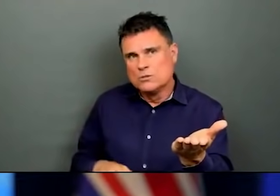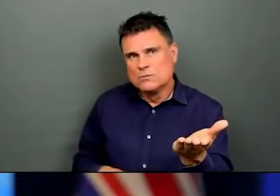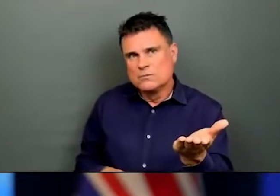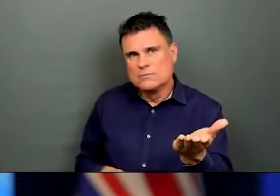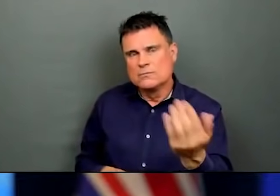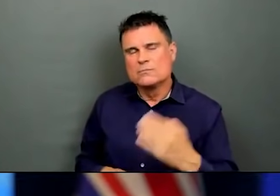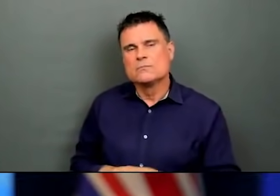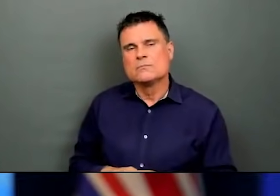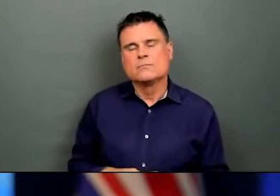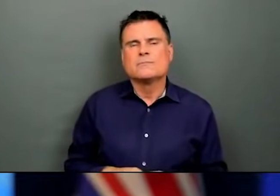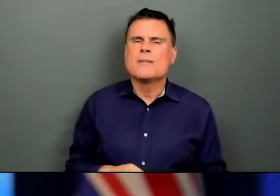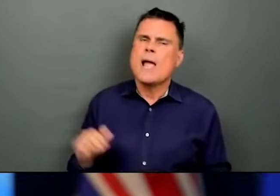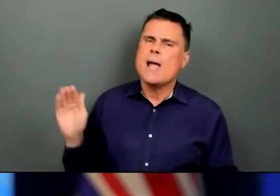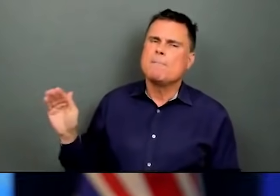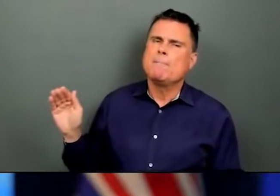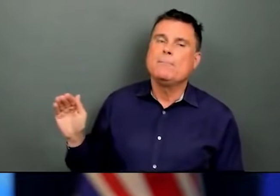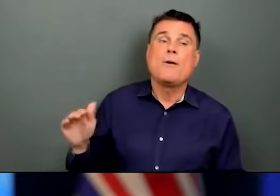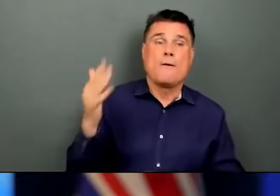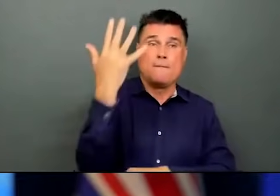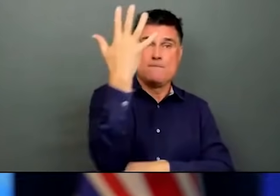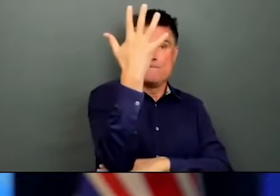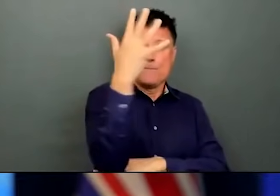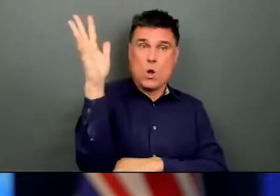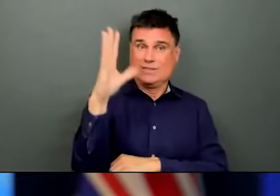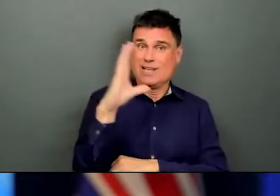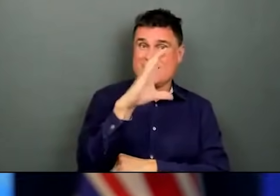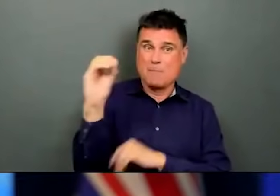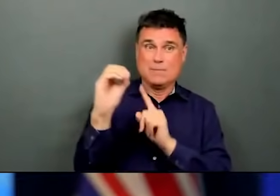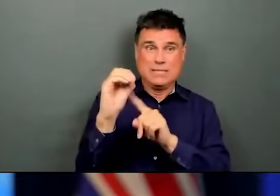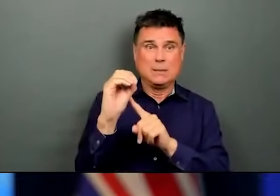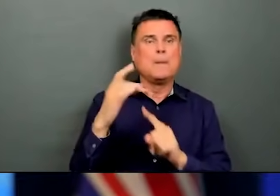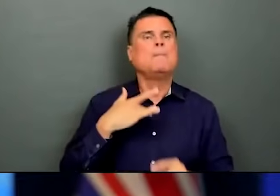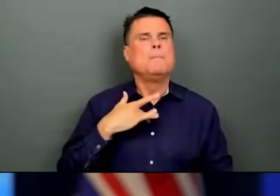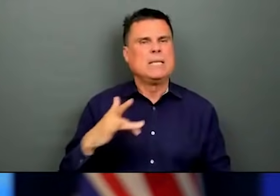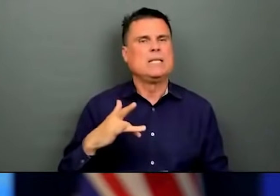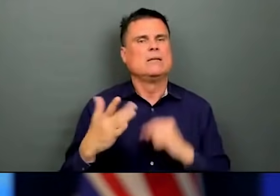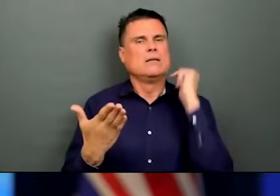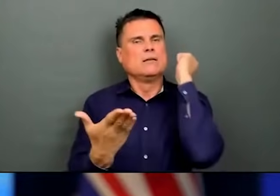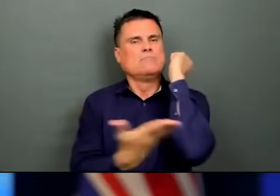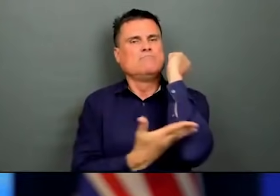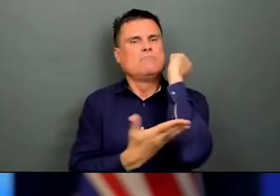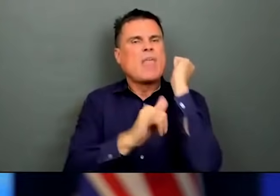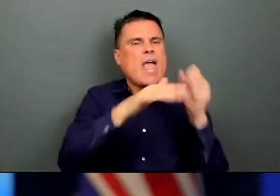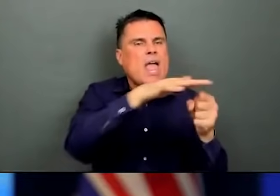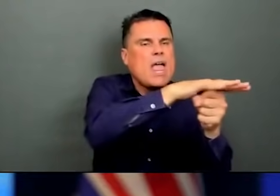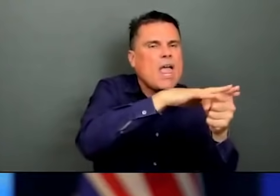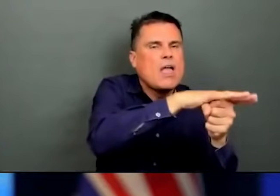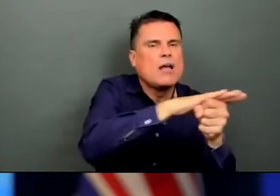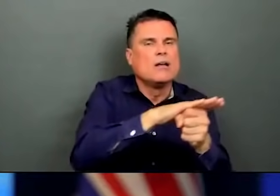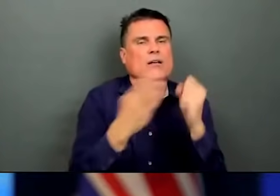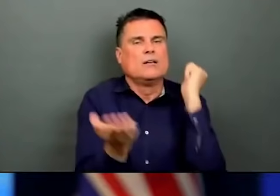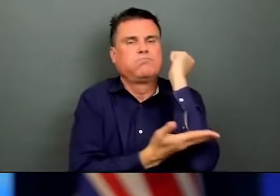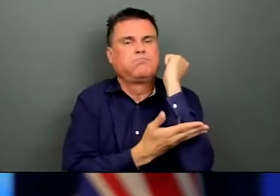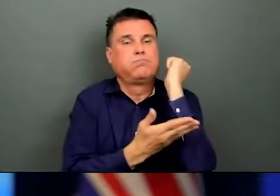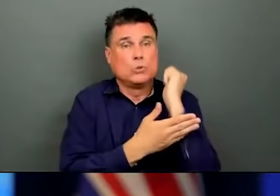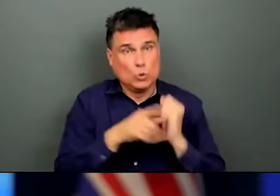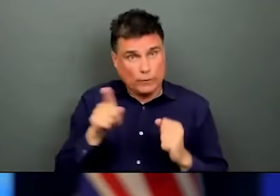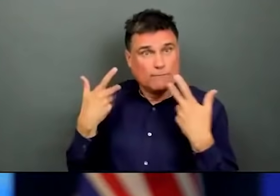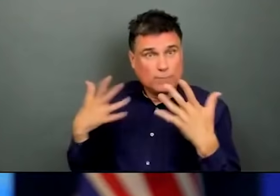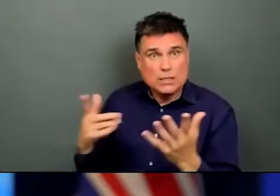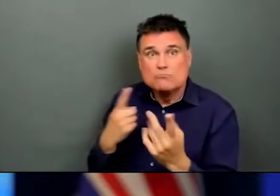impact either on jobs or I know the deferral process is a long one, but do you expect any immediate impact in terms of jobs in